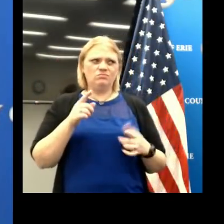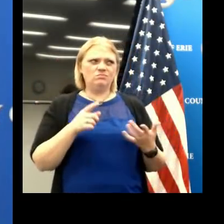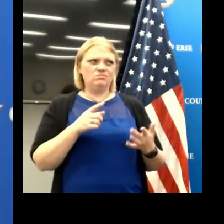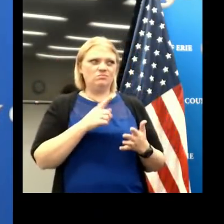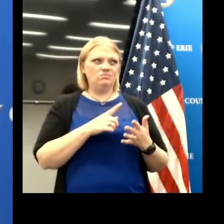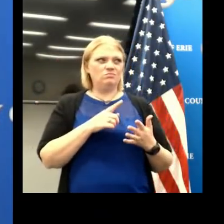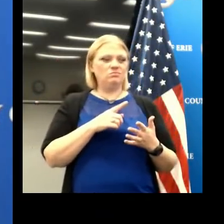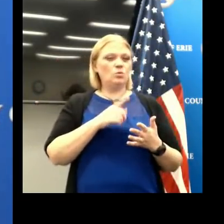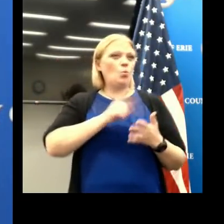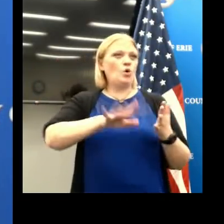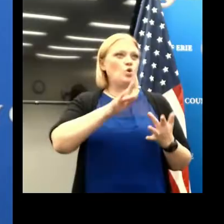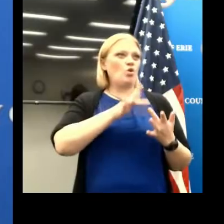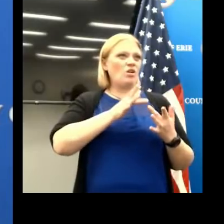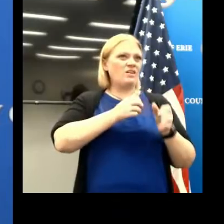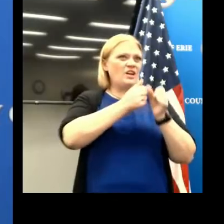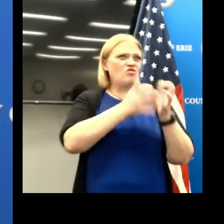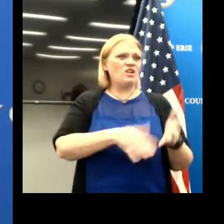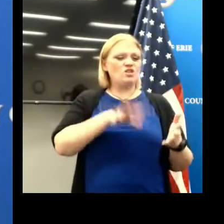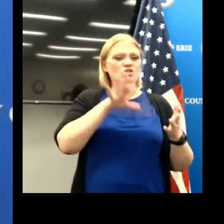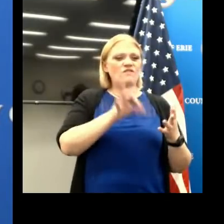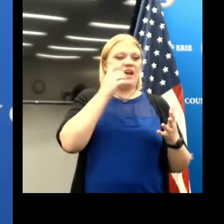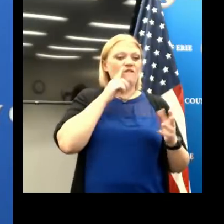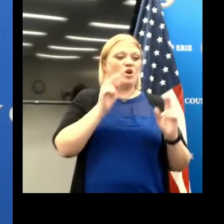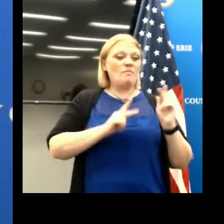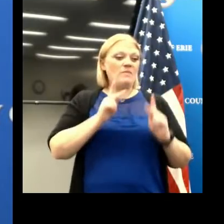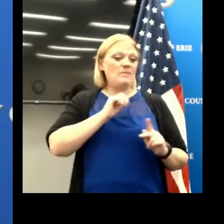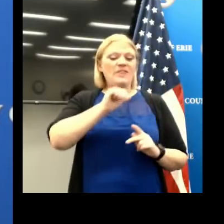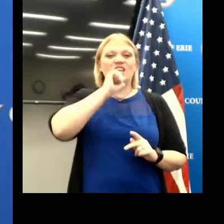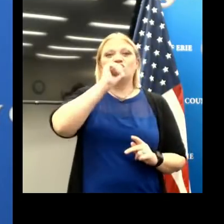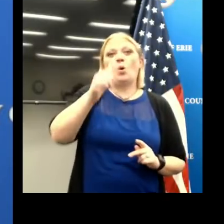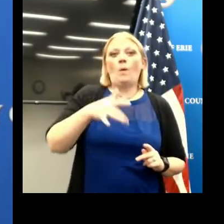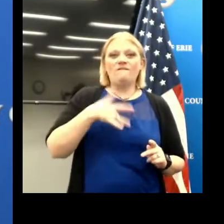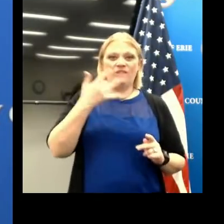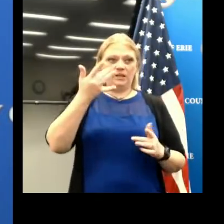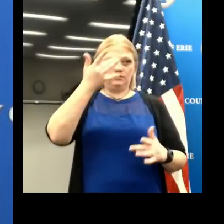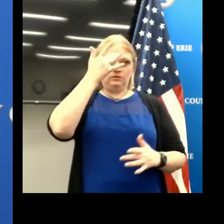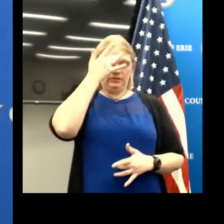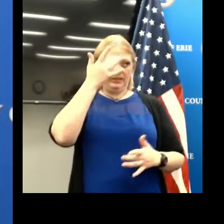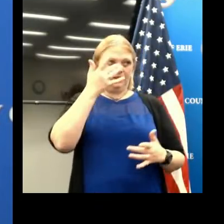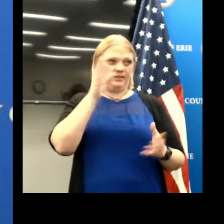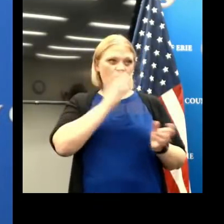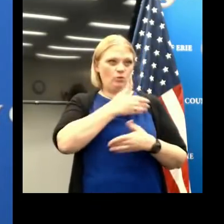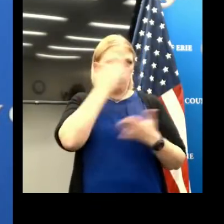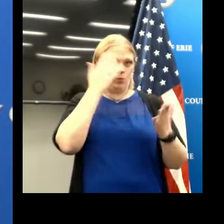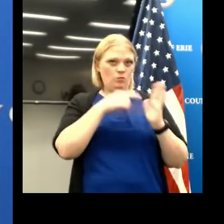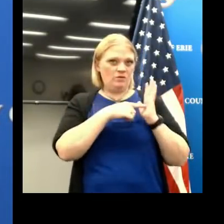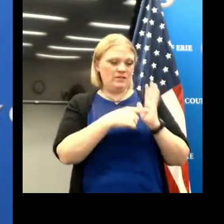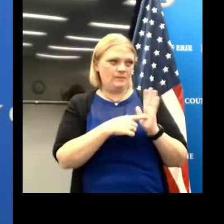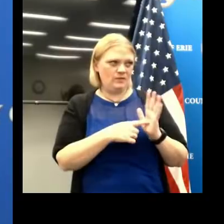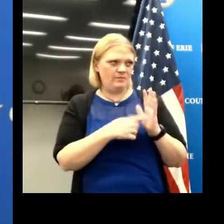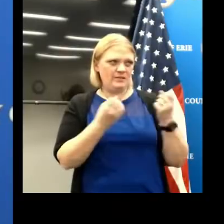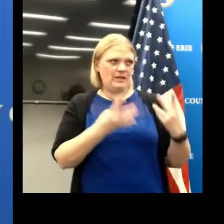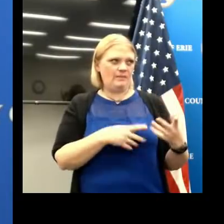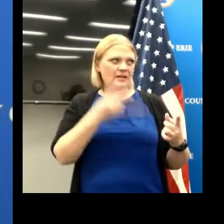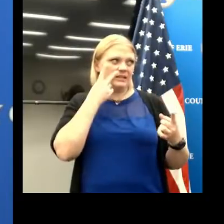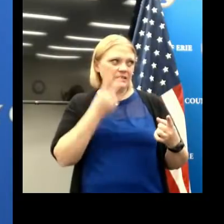tracers finding in cases of asymptomatic cases, and how many asymptomatic cases are they